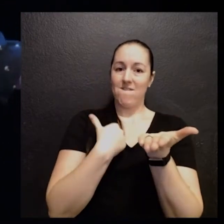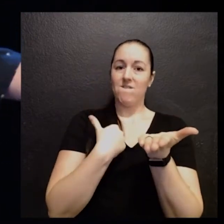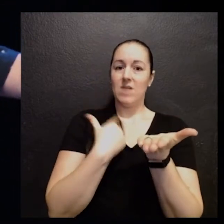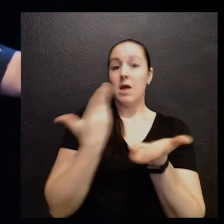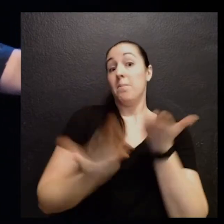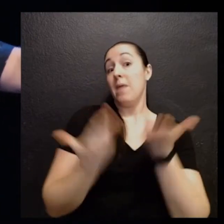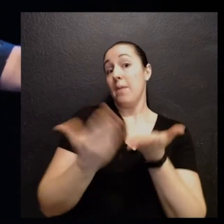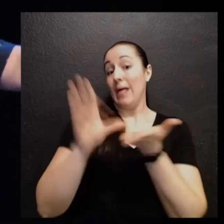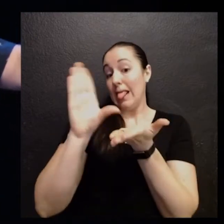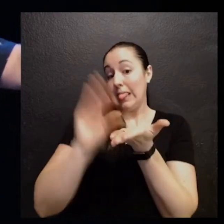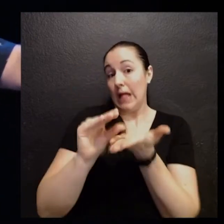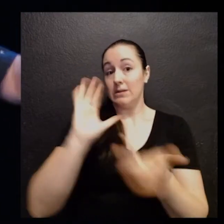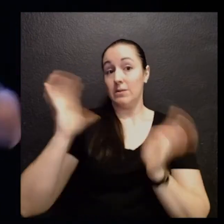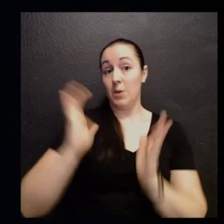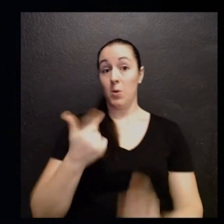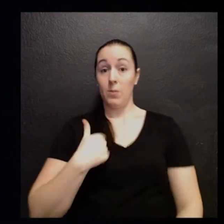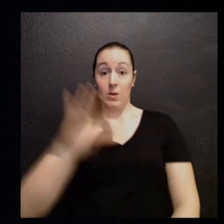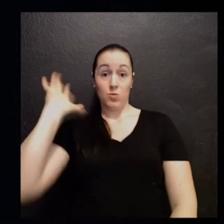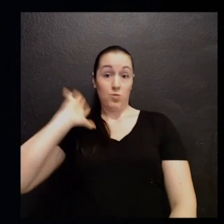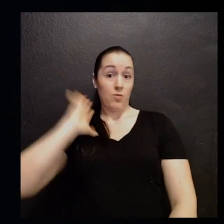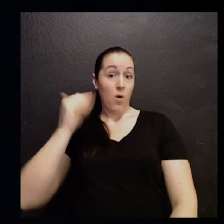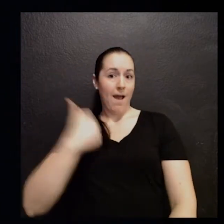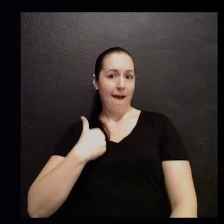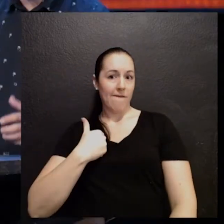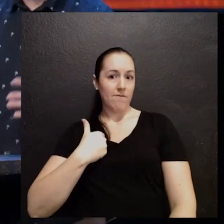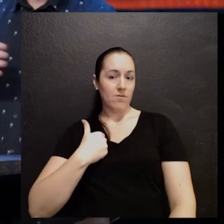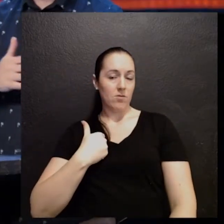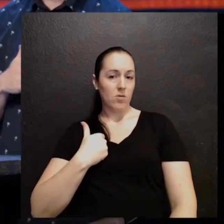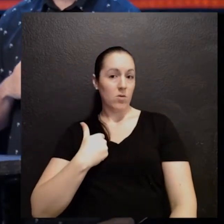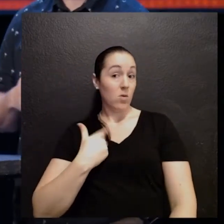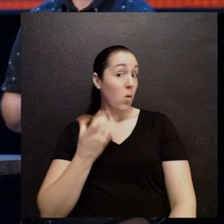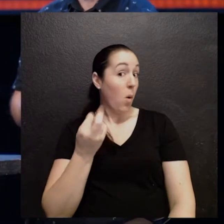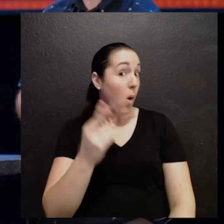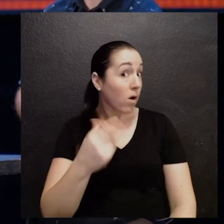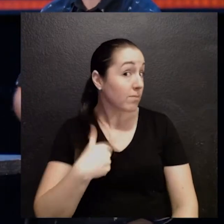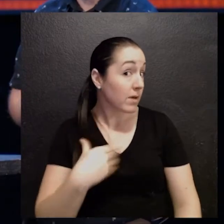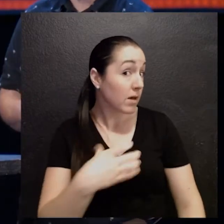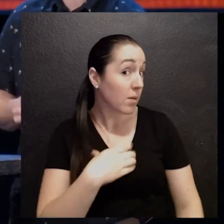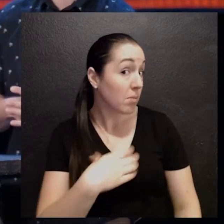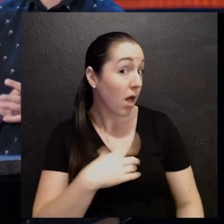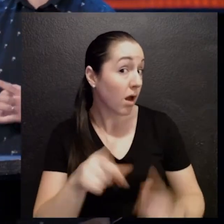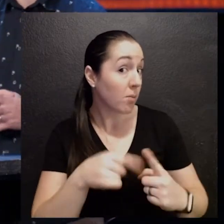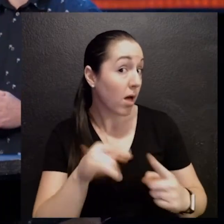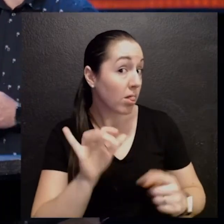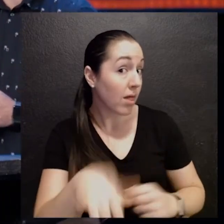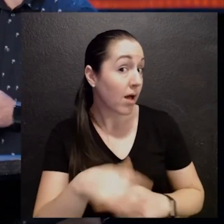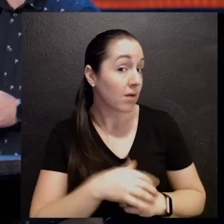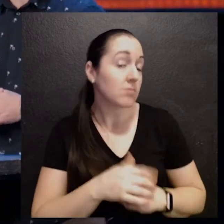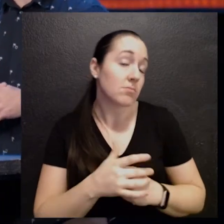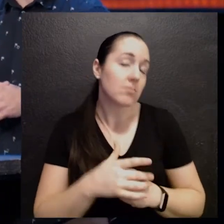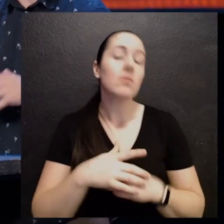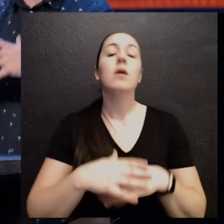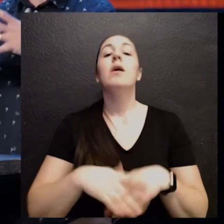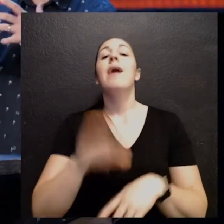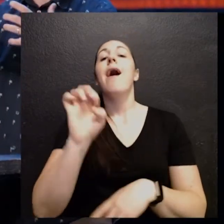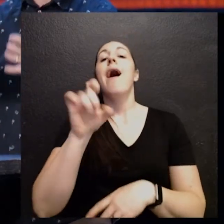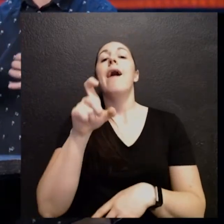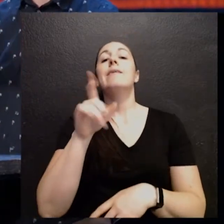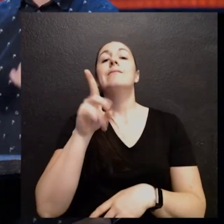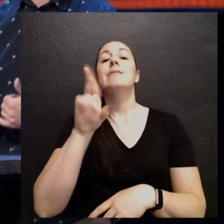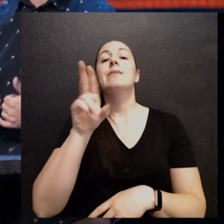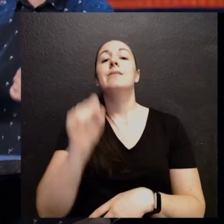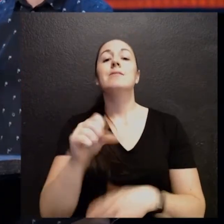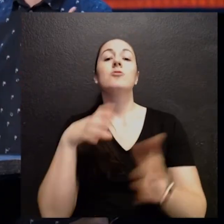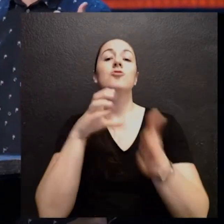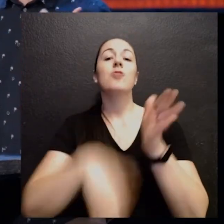used to have? Or do I complain about that? Flip forward a couple chapters to Exodus 18. And here we